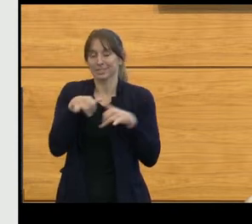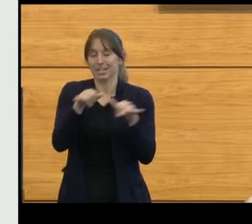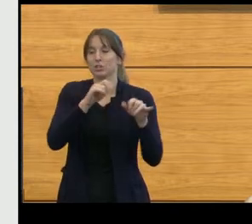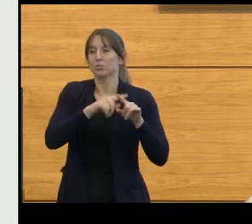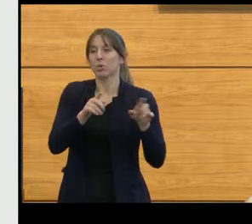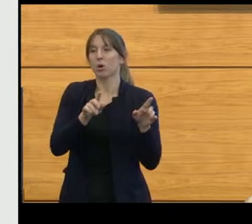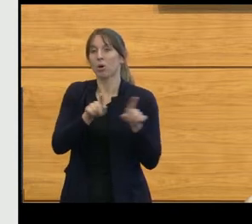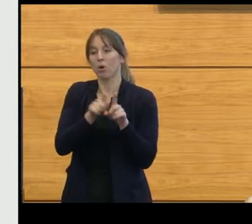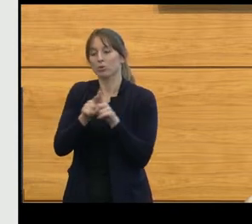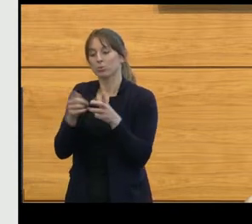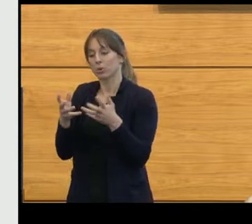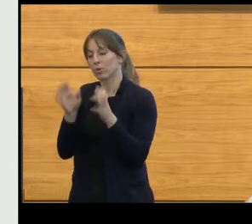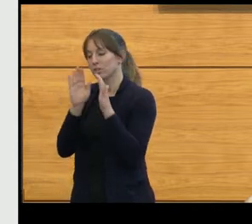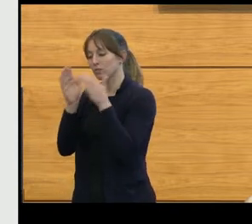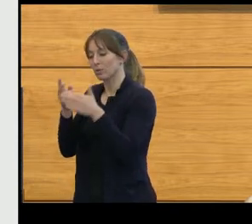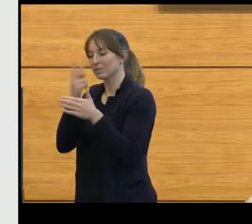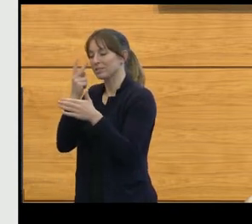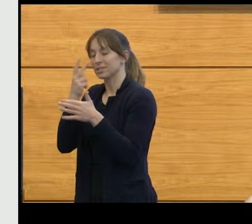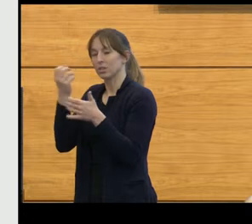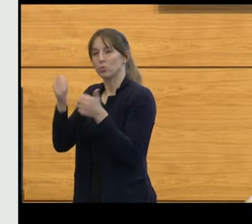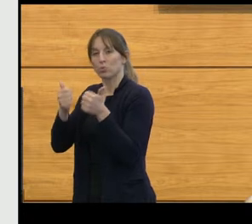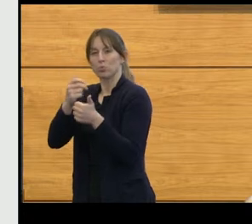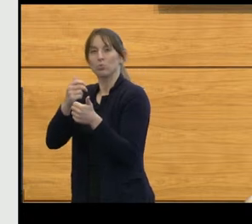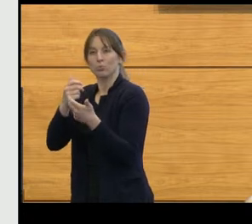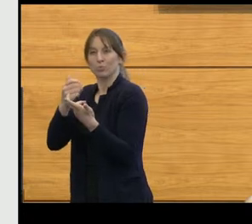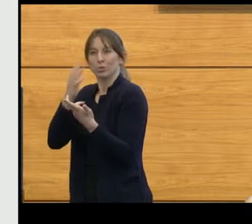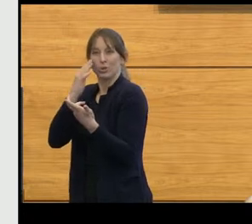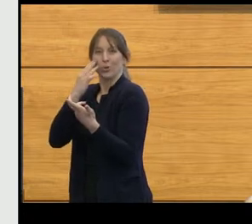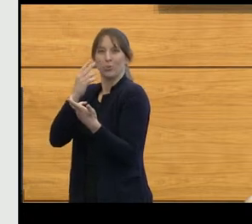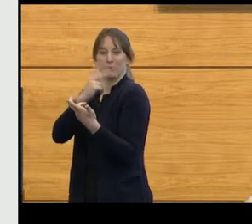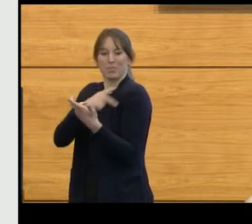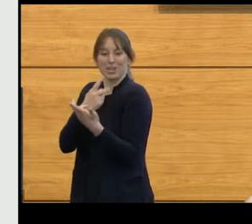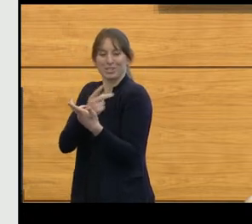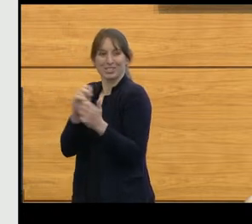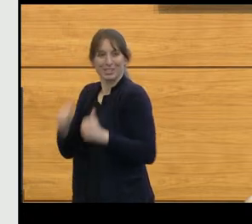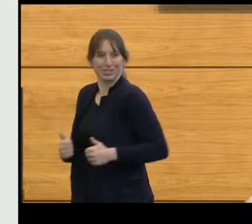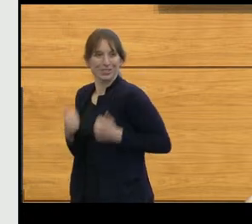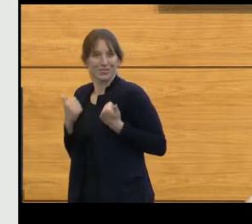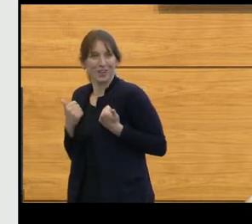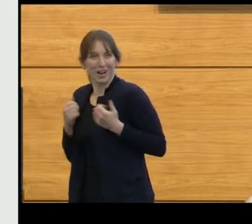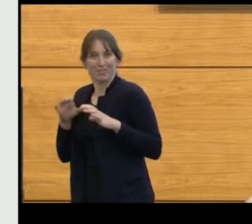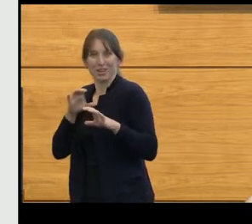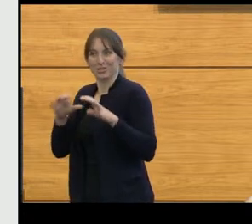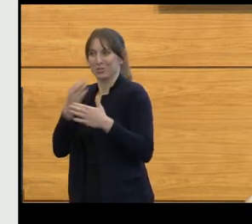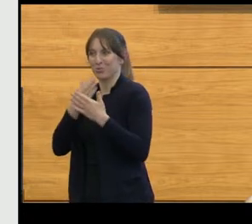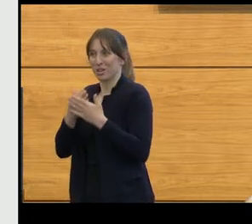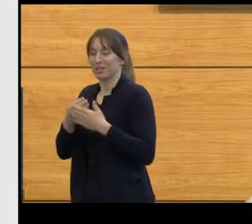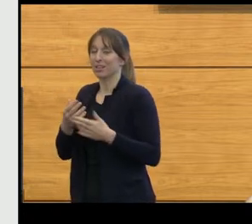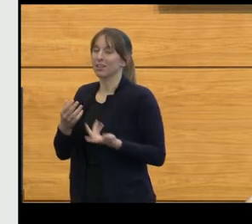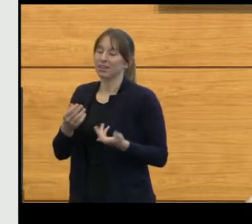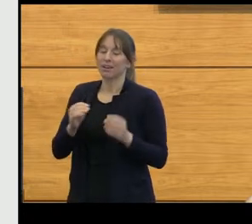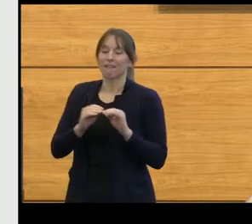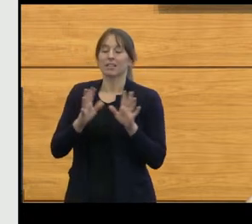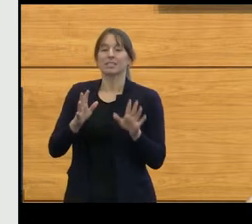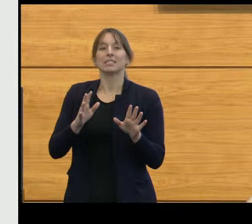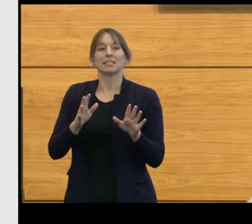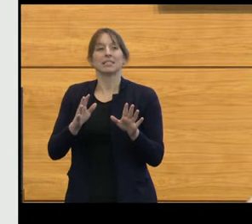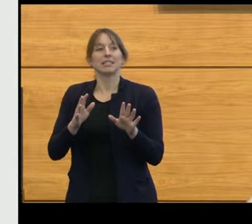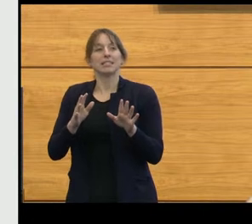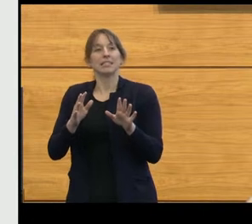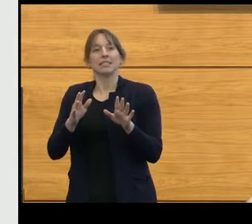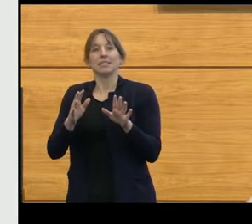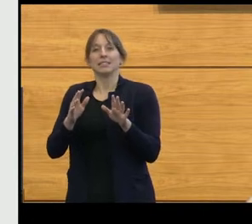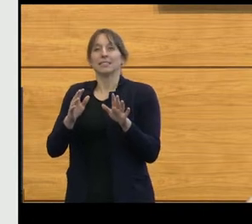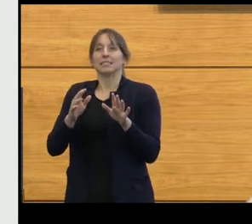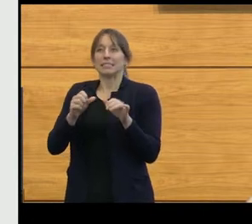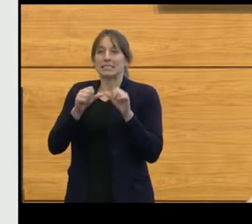that survive and do well. And unfortunately, long-term outcomes from radiation therapy in the developing brain